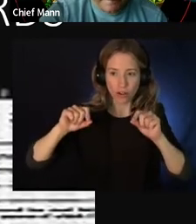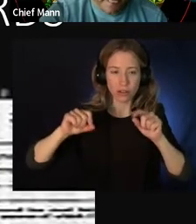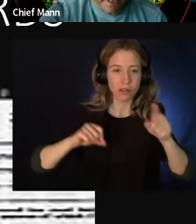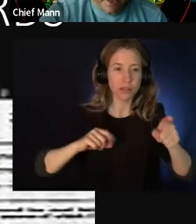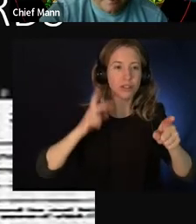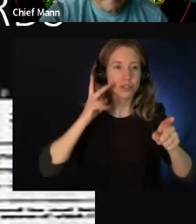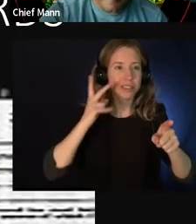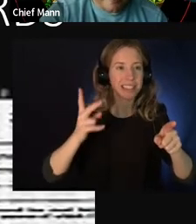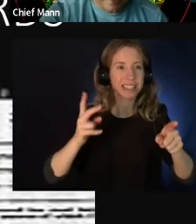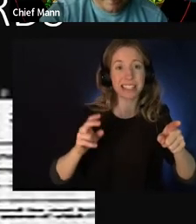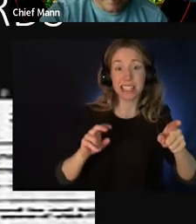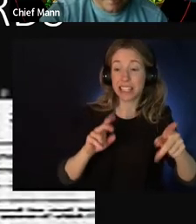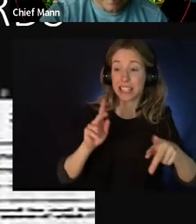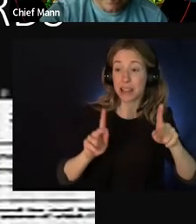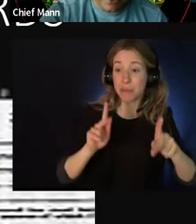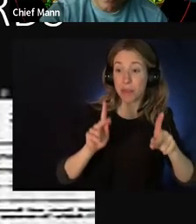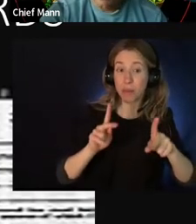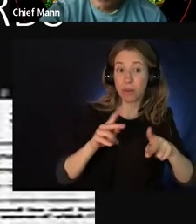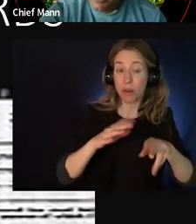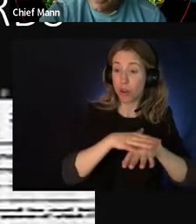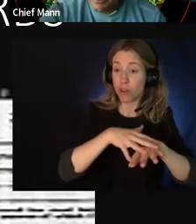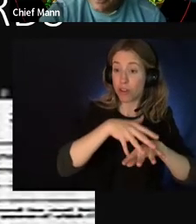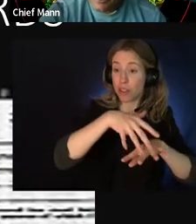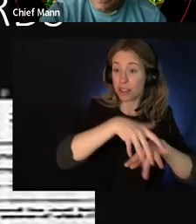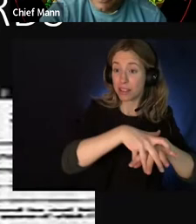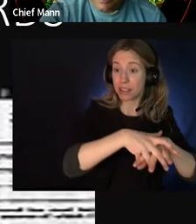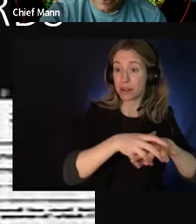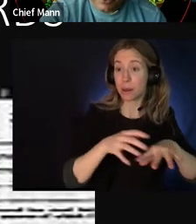And as we all know,